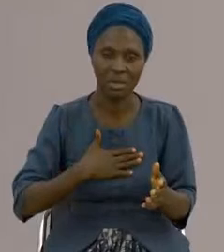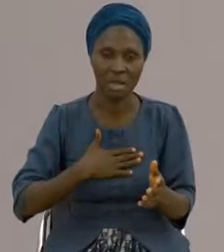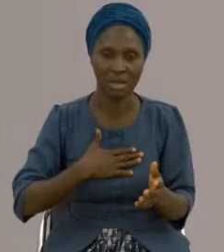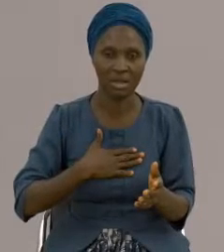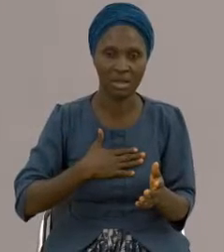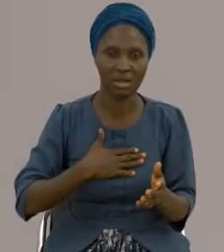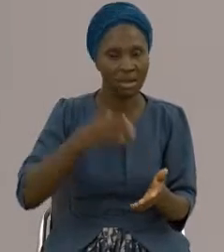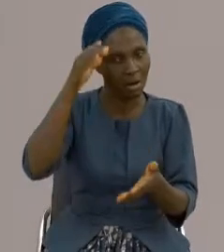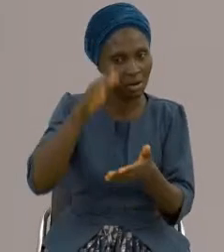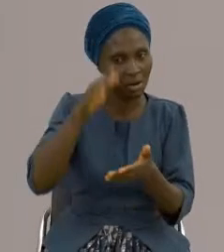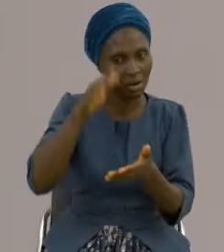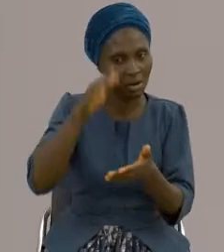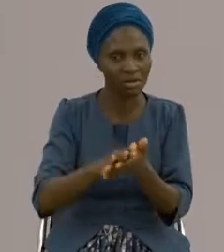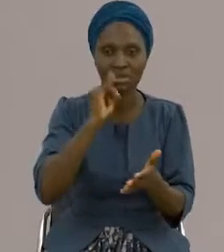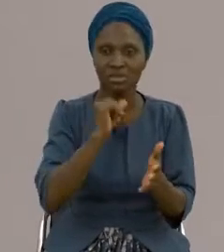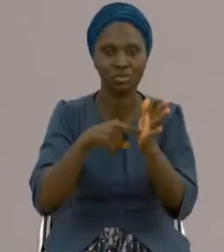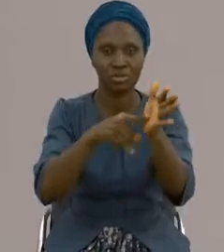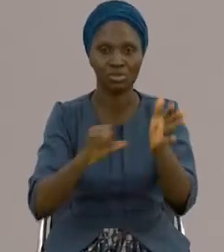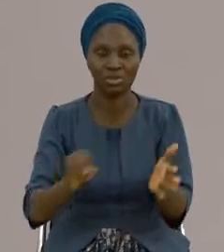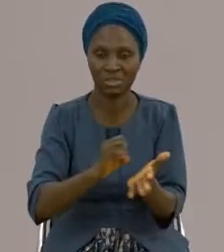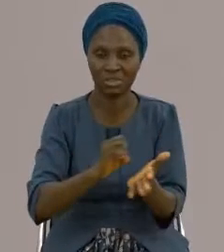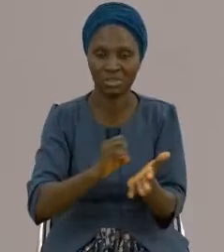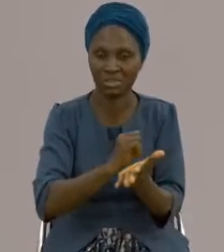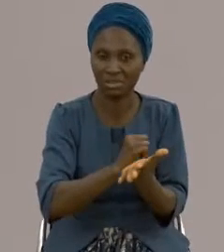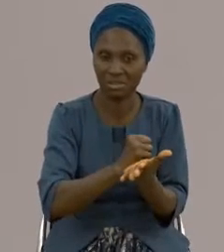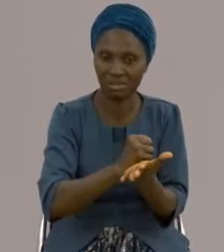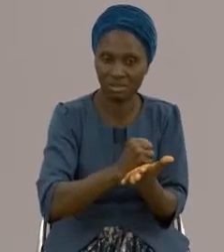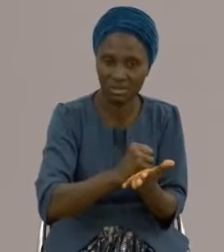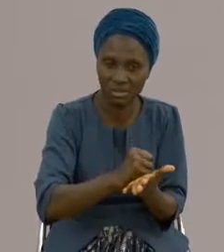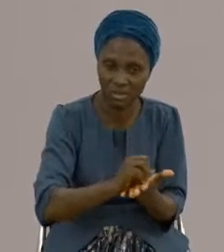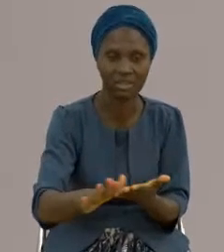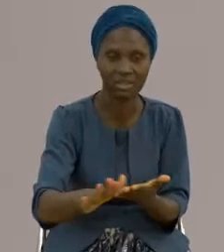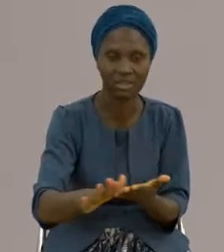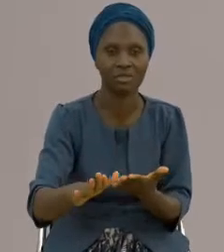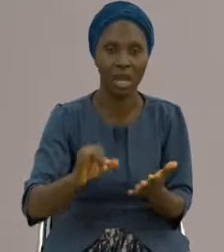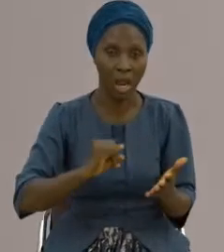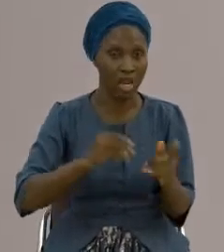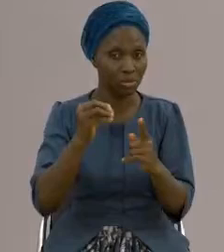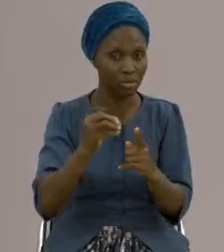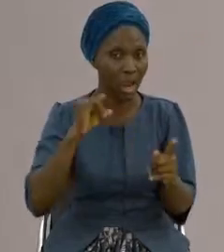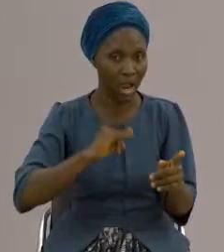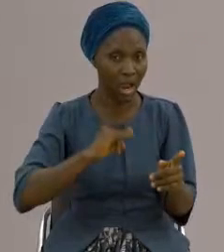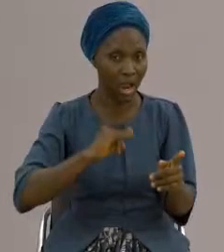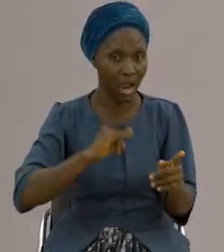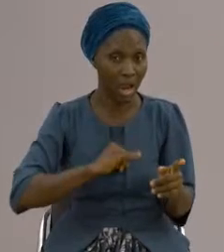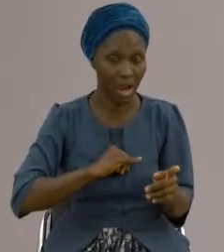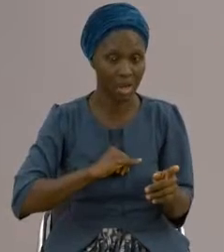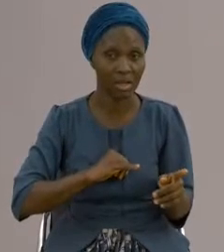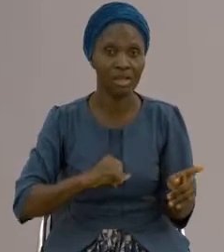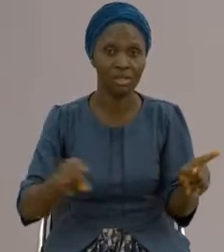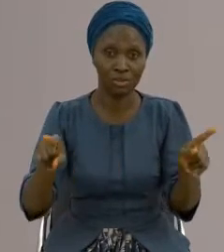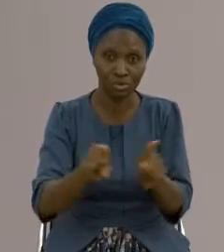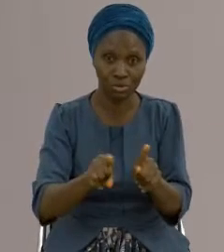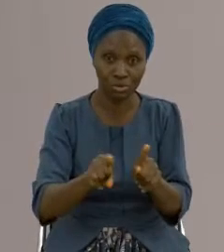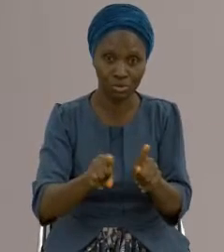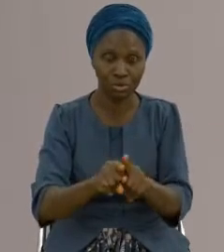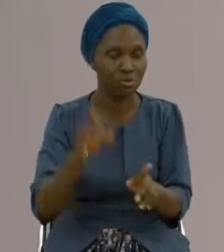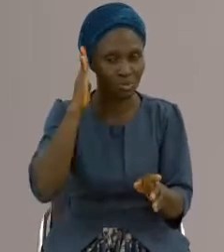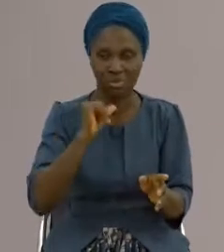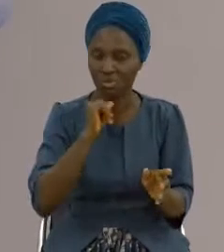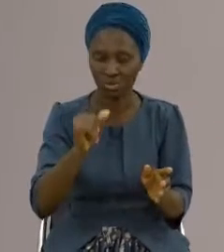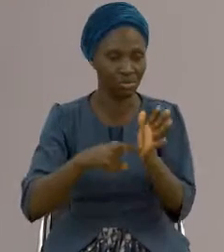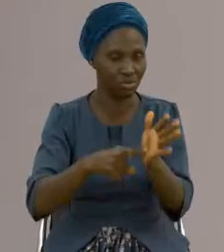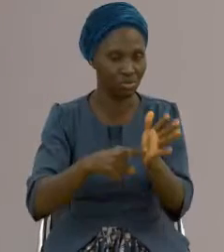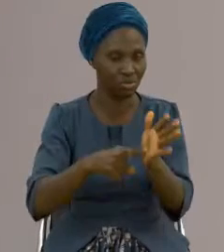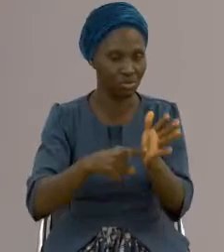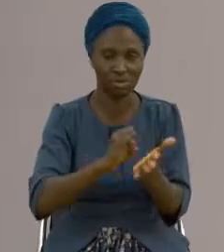not have sanctification. You can't say that. For you, whatever others do, for